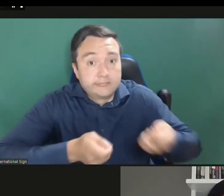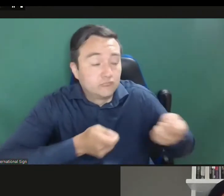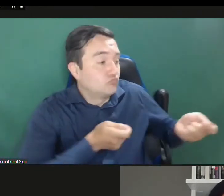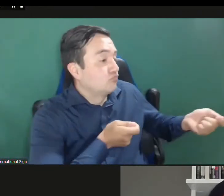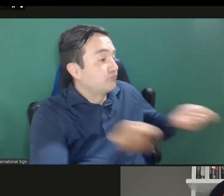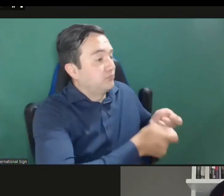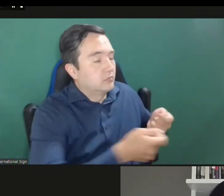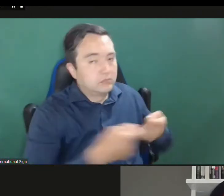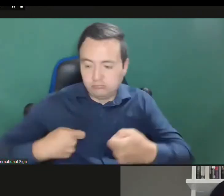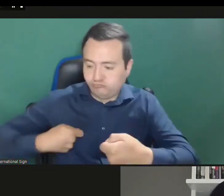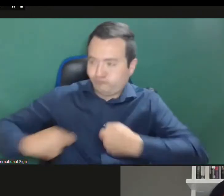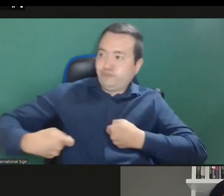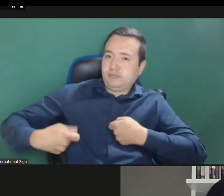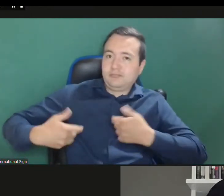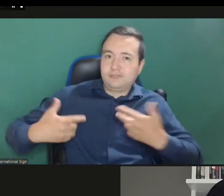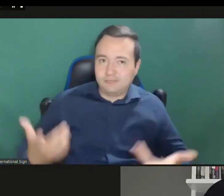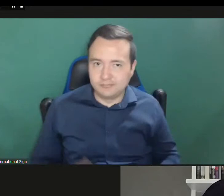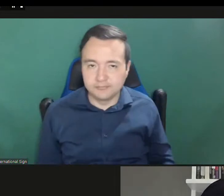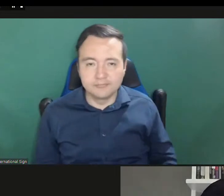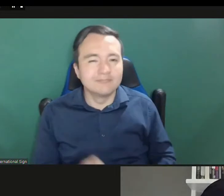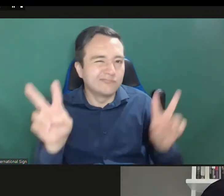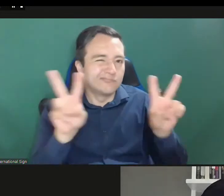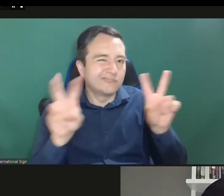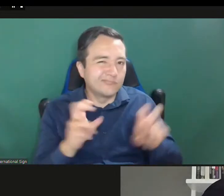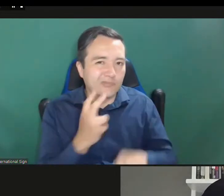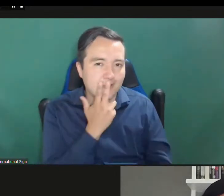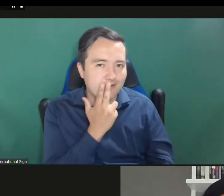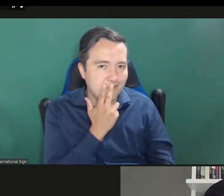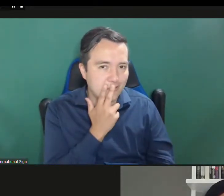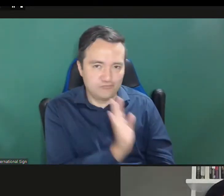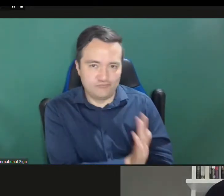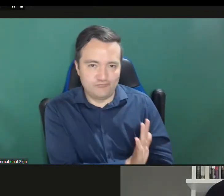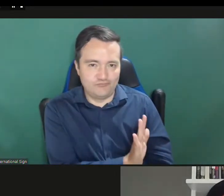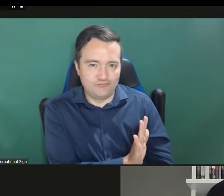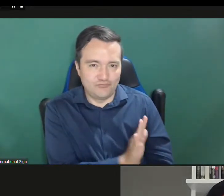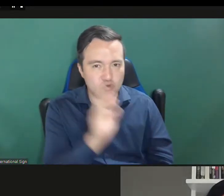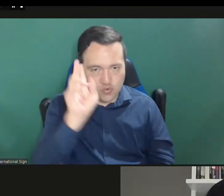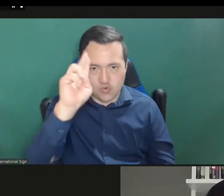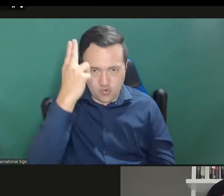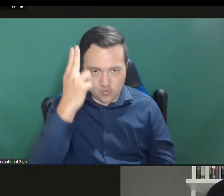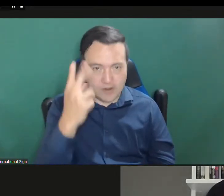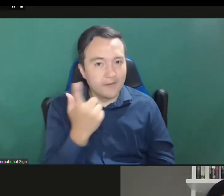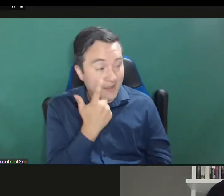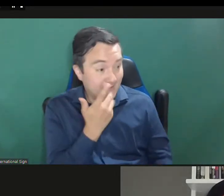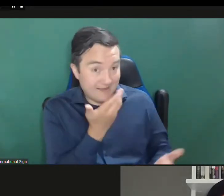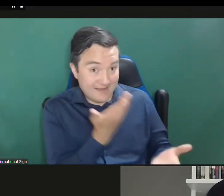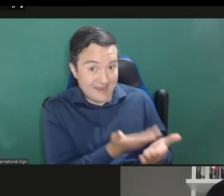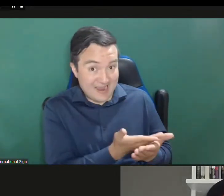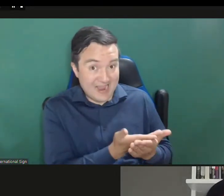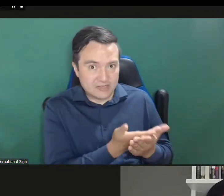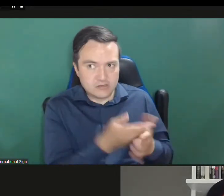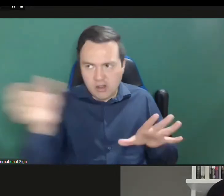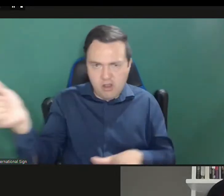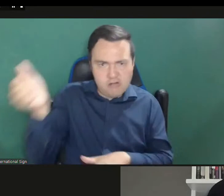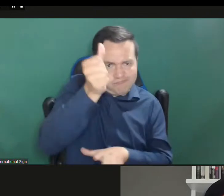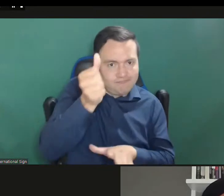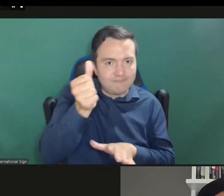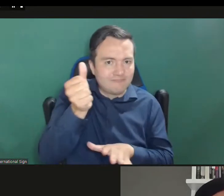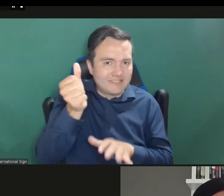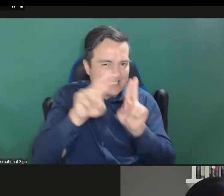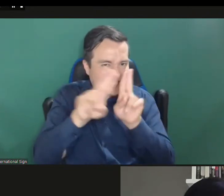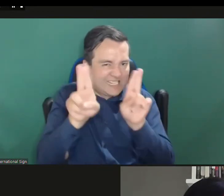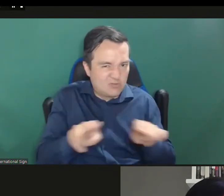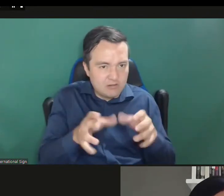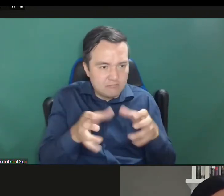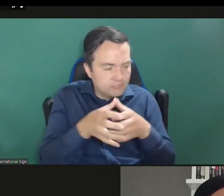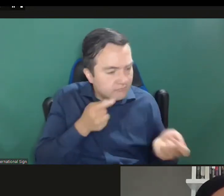health and therefore are going to regulate your products. That happened in the case of tobacco, but the fact that that